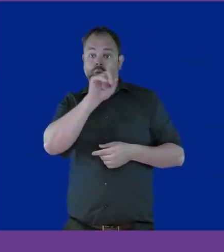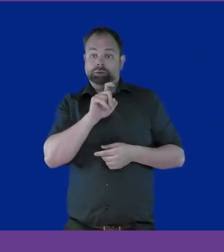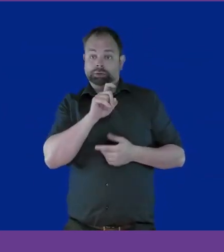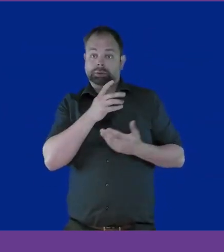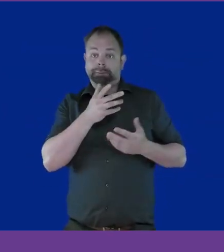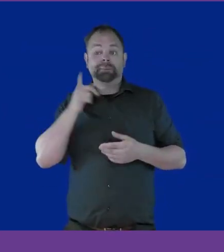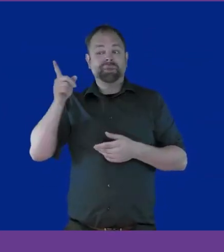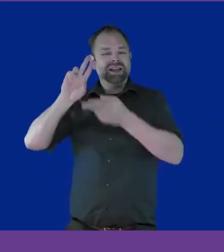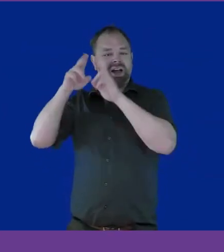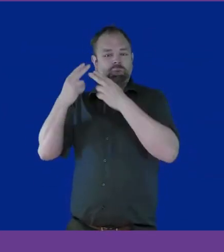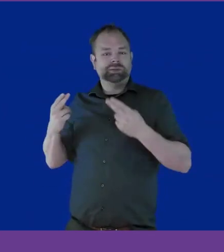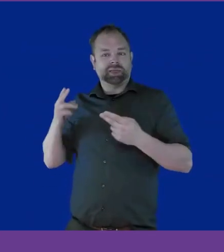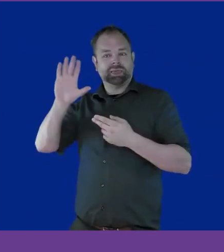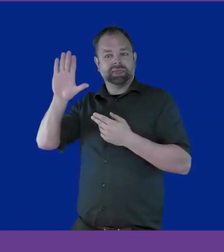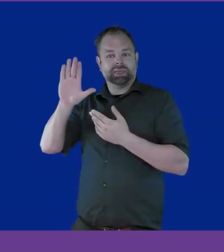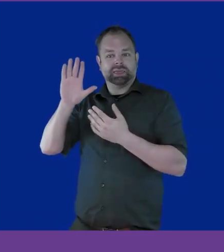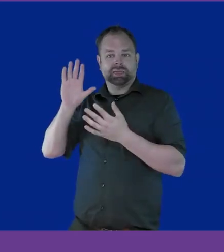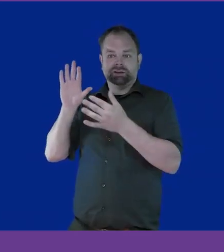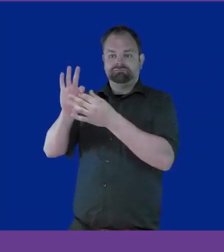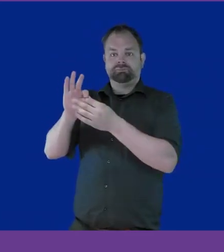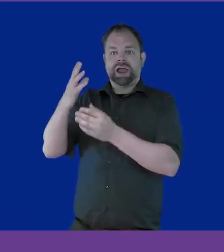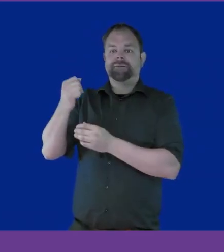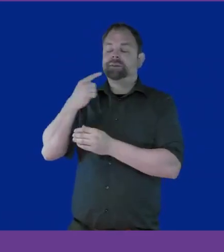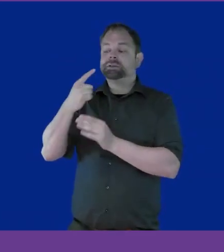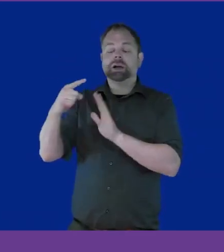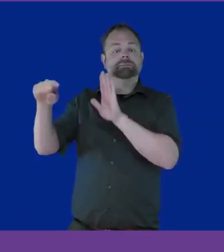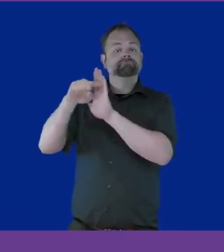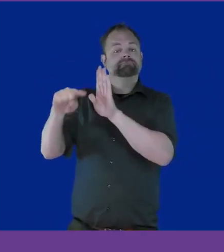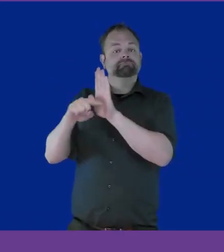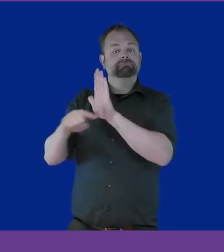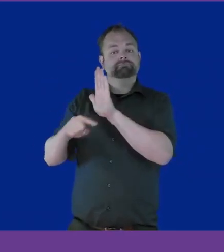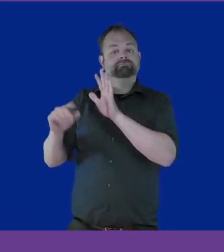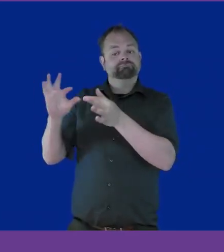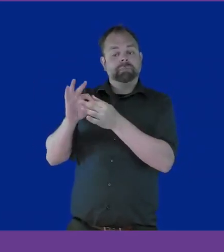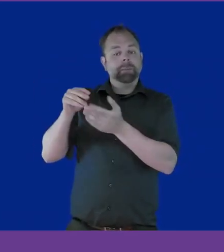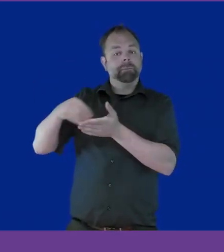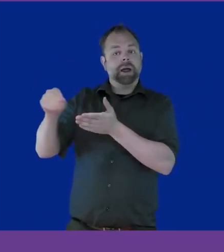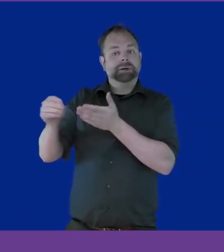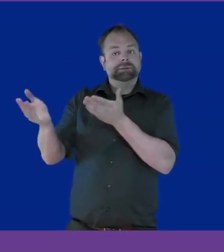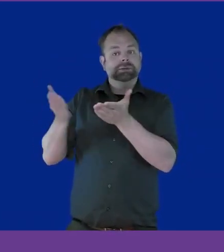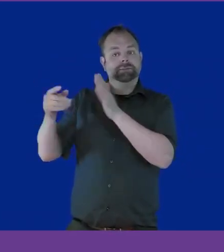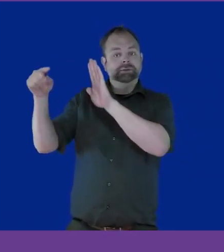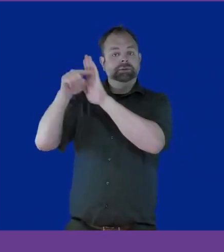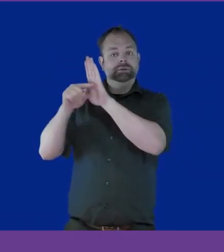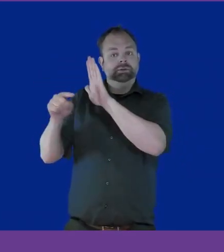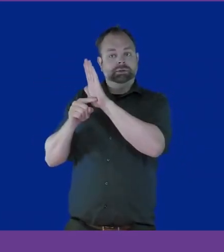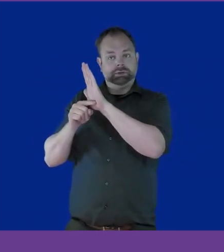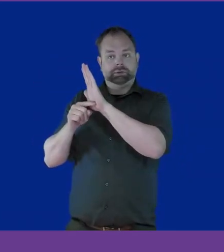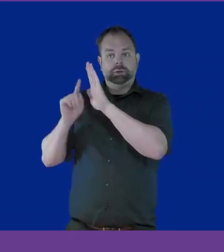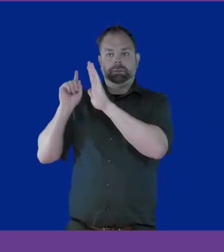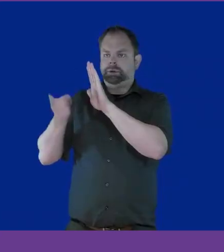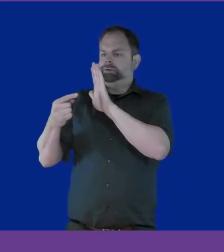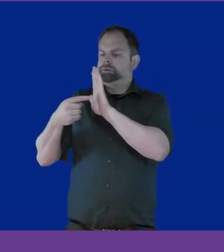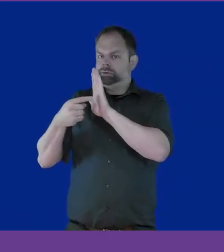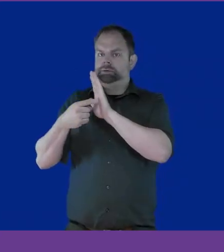are informed of all the possibilities to perform authentication in this regard, and also that they get